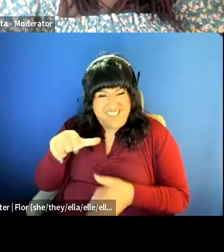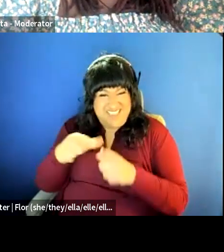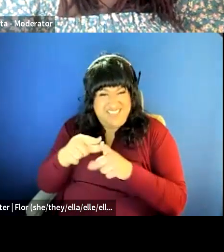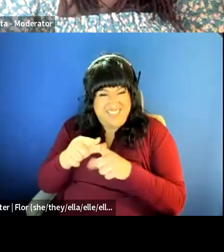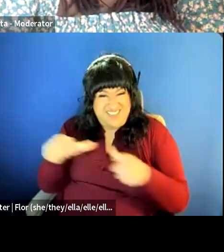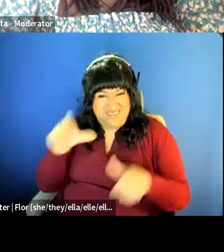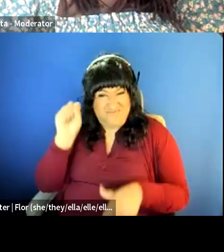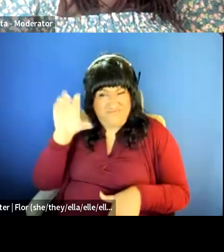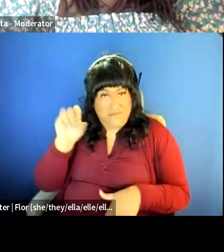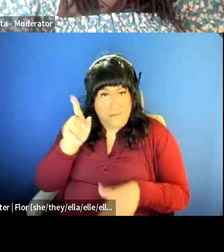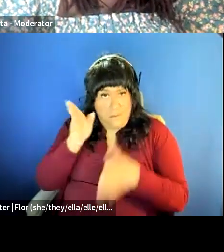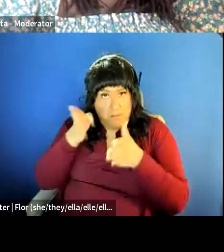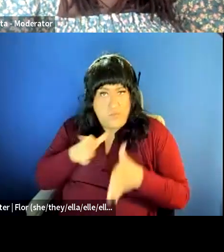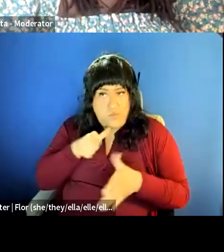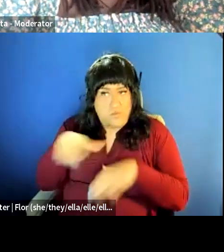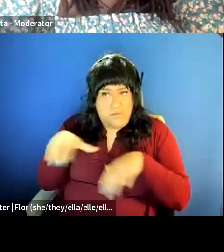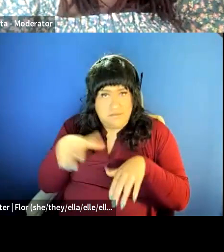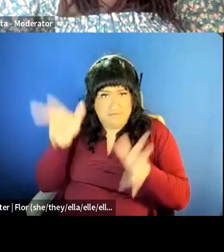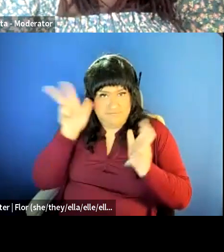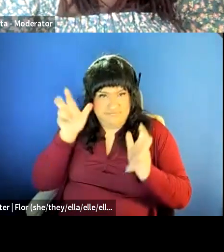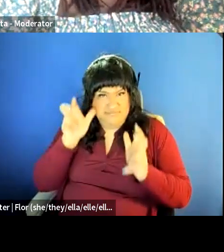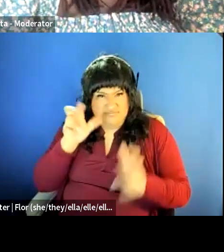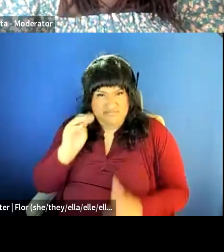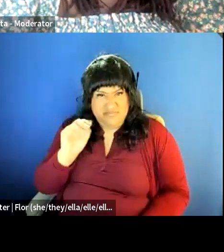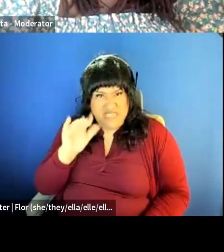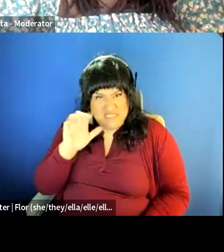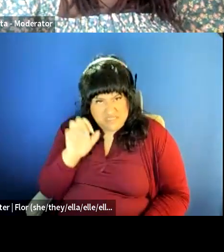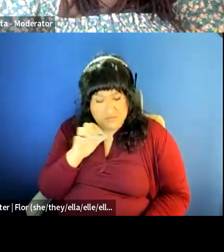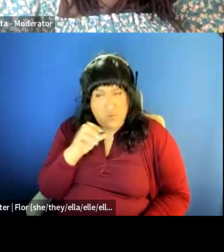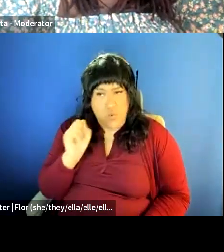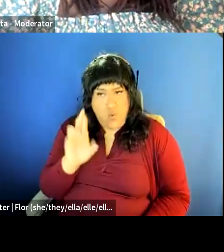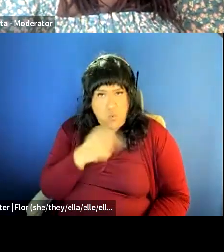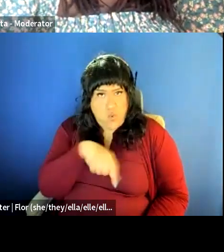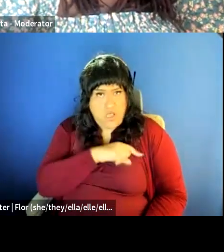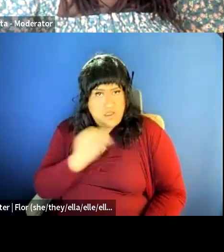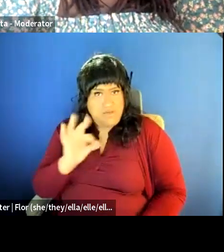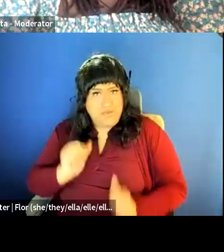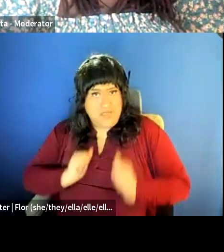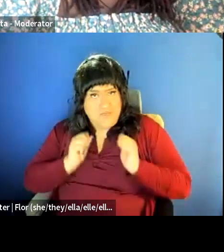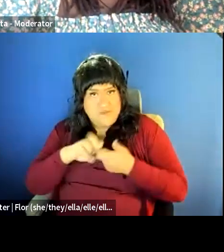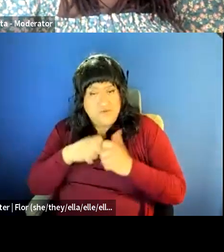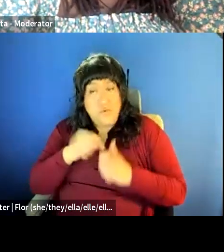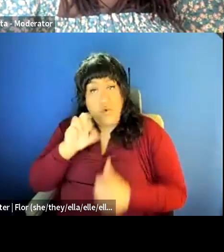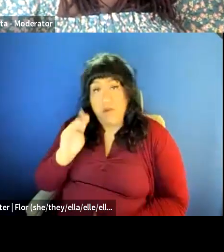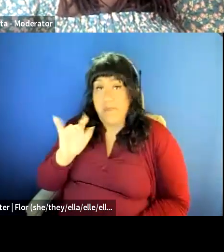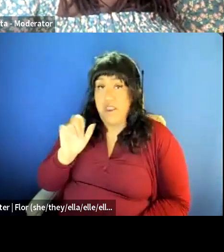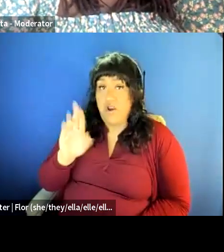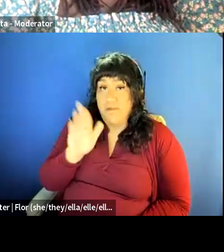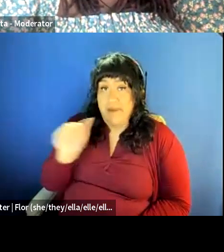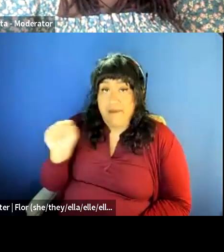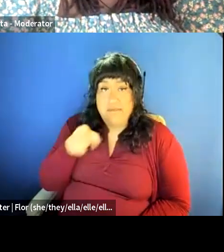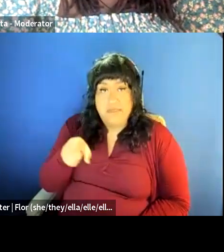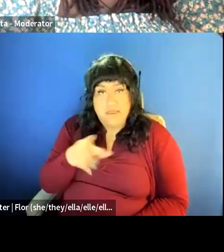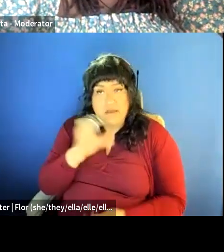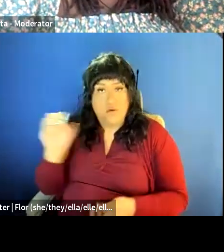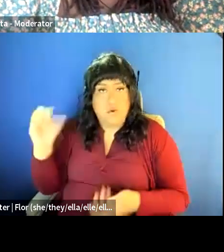acting menacingly, or it's a quality of life issue, or like, for example, Mayor Bass, who has co-opted the